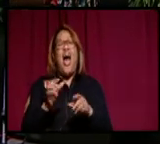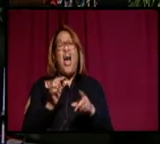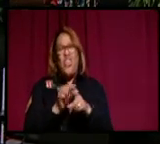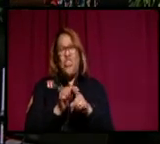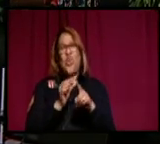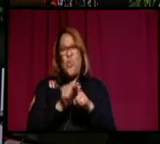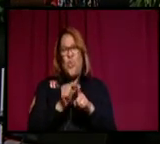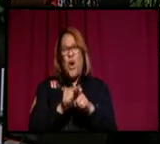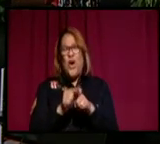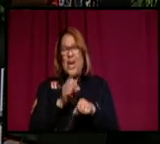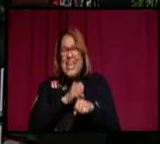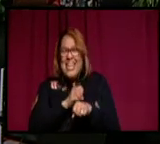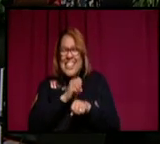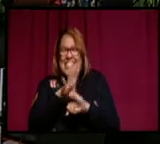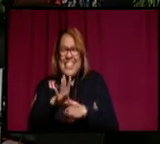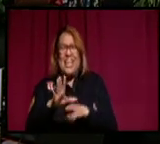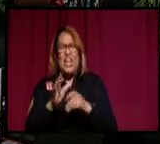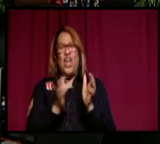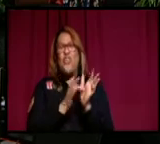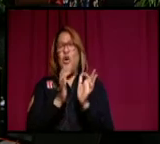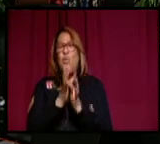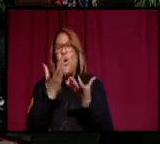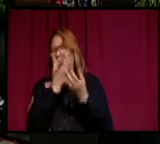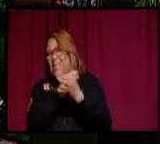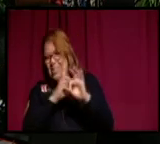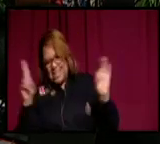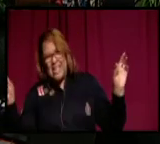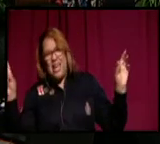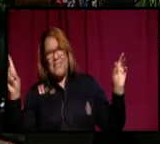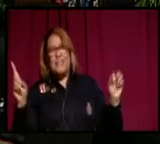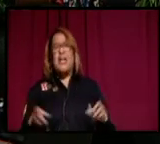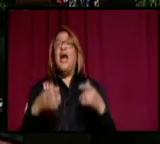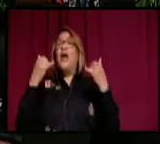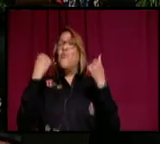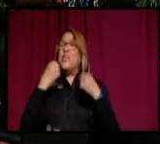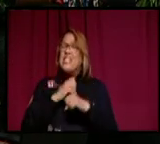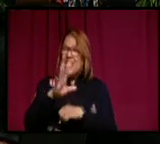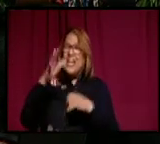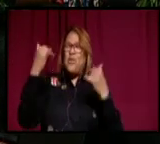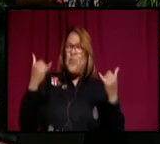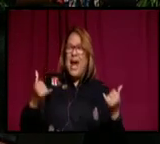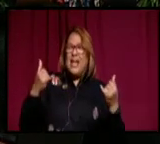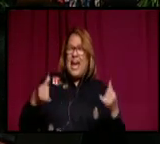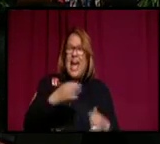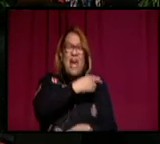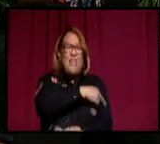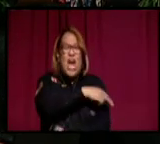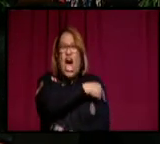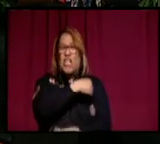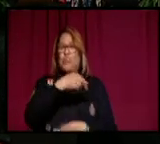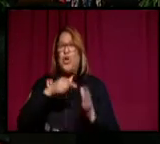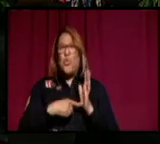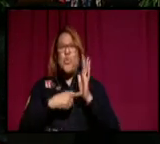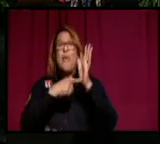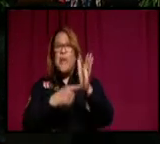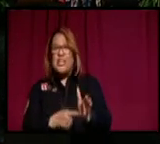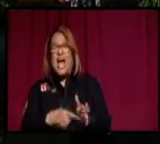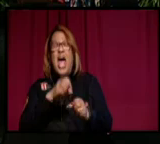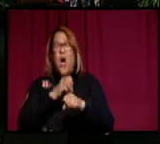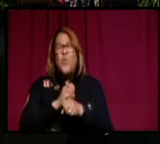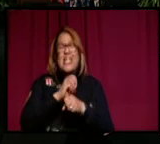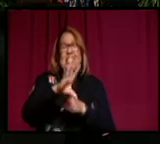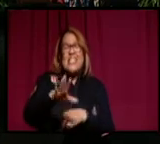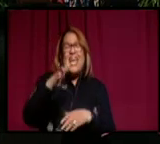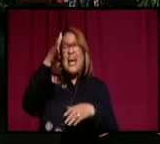healed. And he sent the word and they were delivered. So we send the word right now to every hospital room represented. We send the word